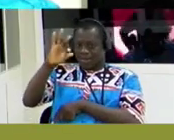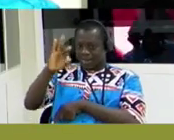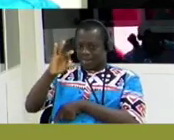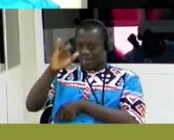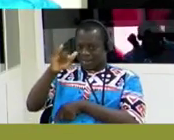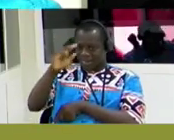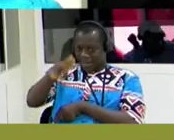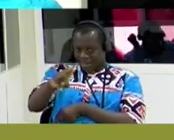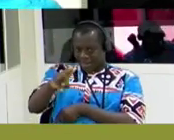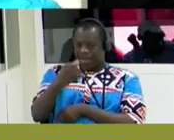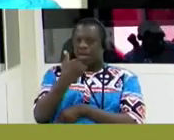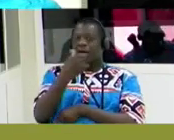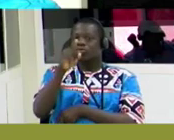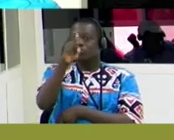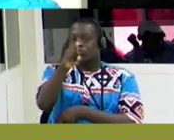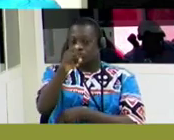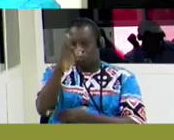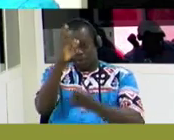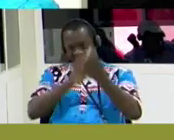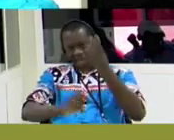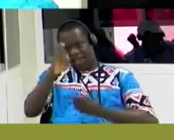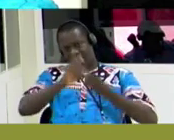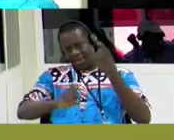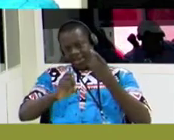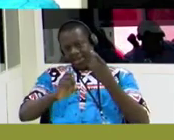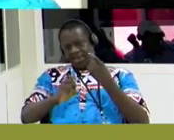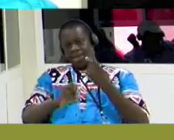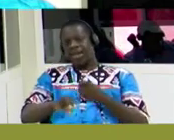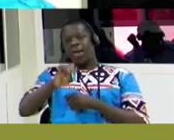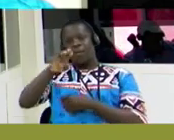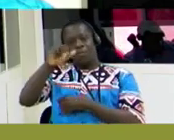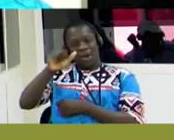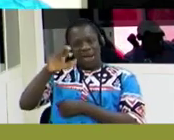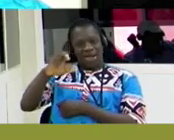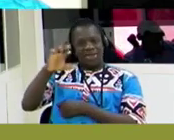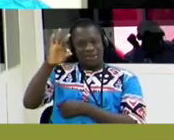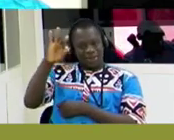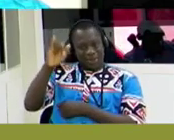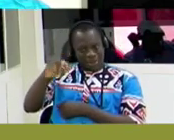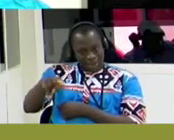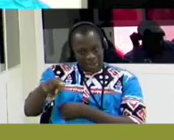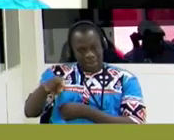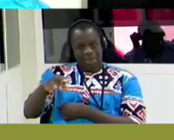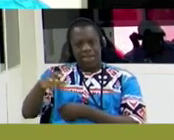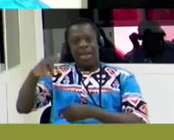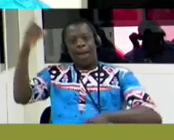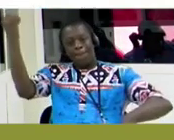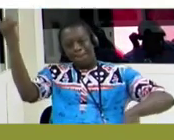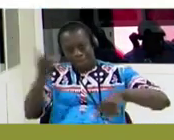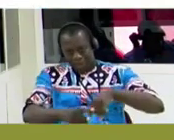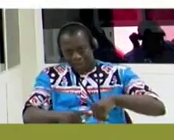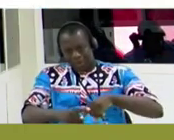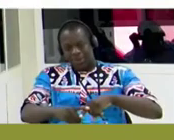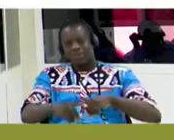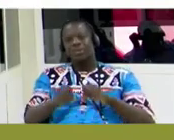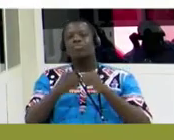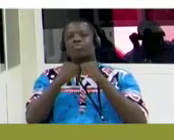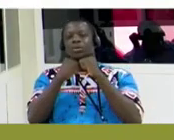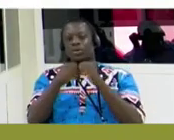Mm. Did Martin beat Sana Sabali? I saw him sitting